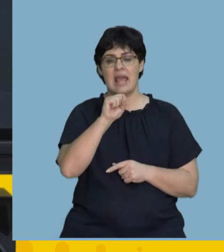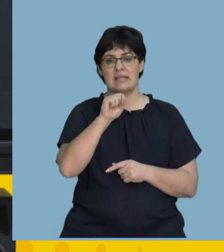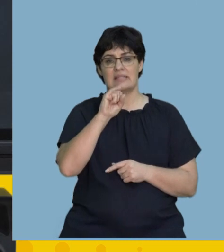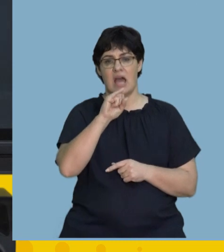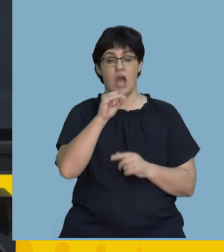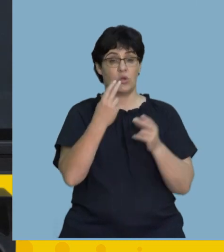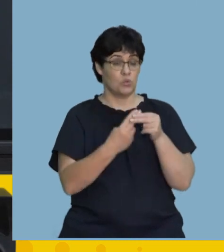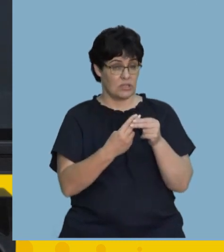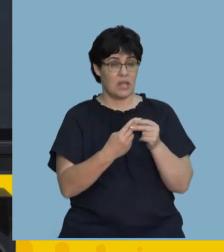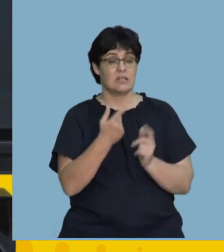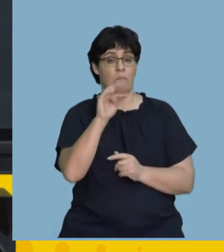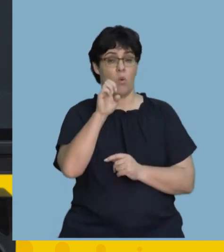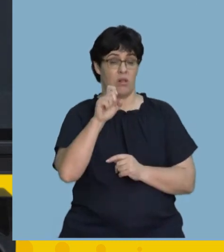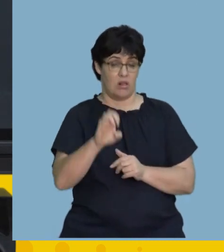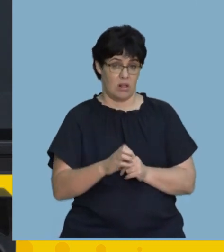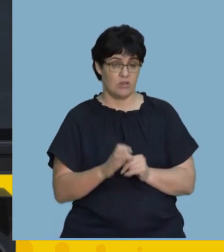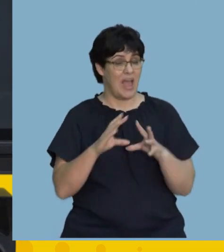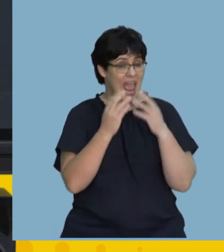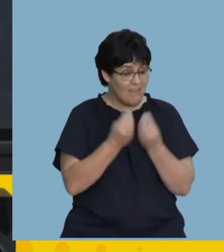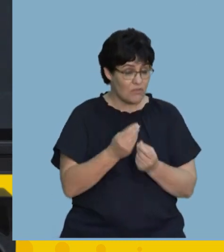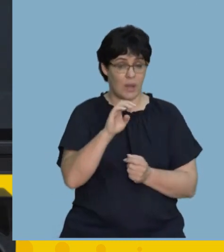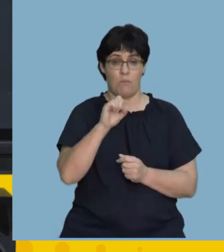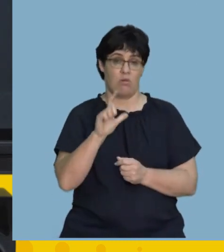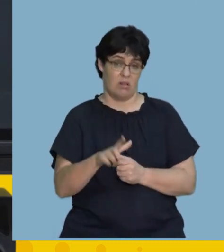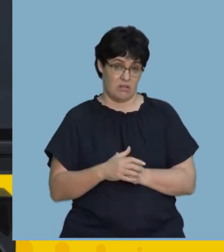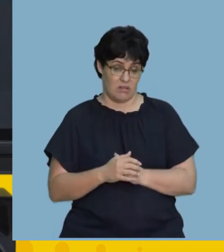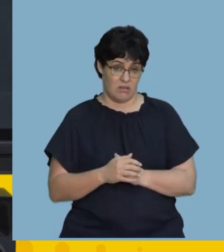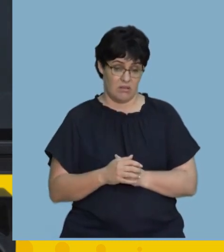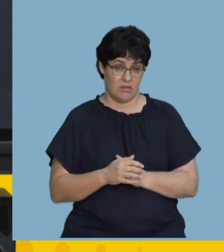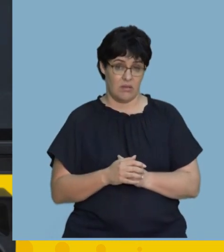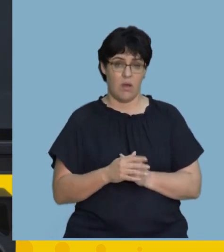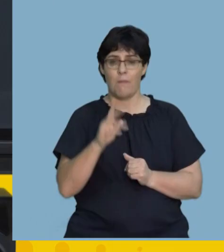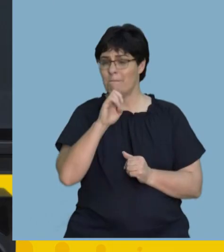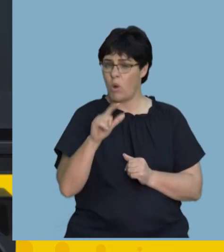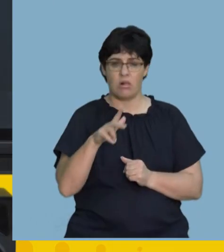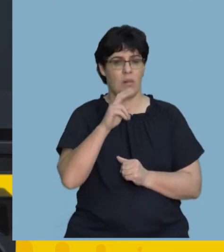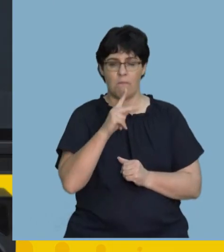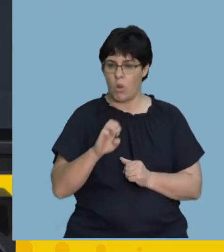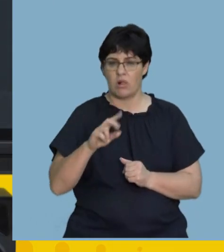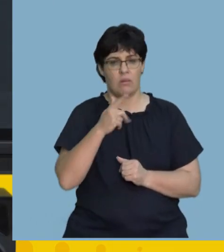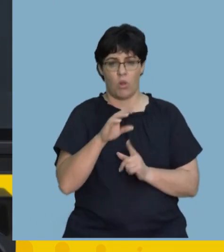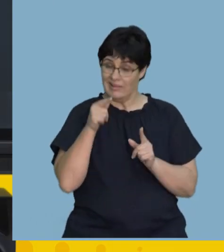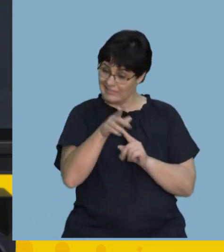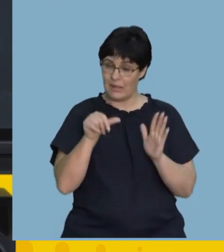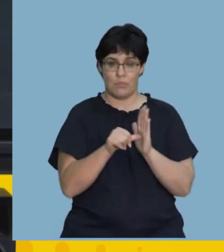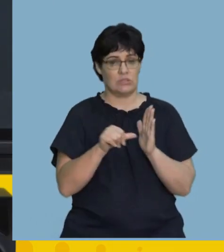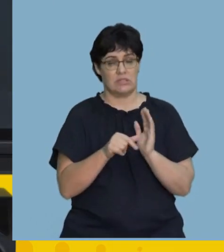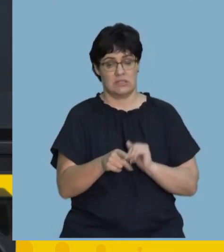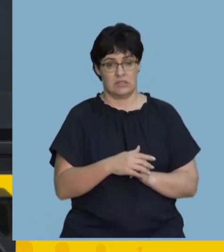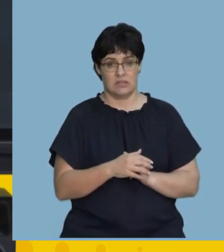the mole. So everything is about the moles. So the mole, that's the main thing. So we know